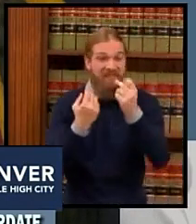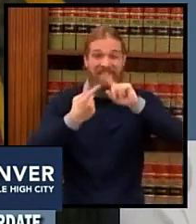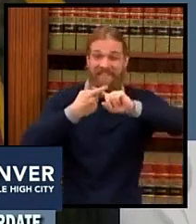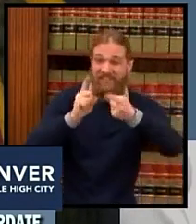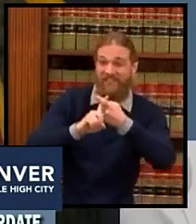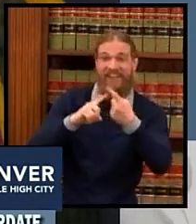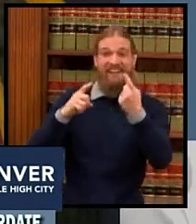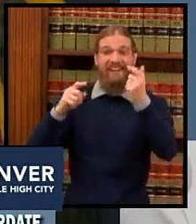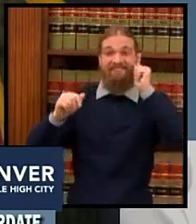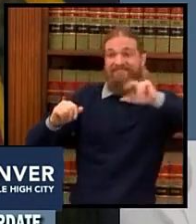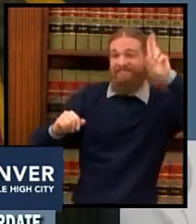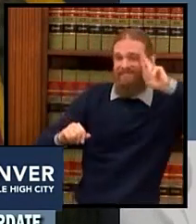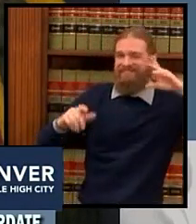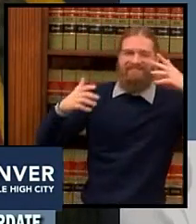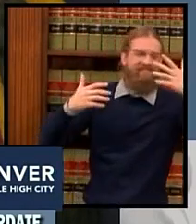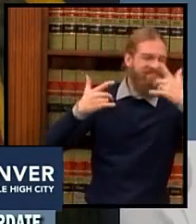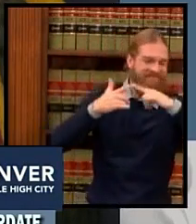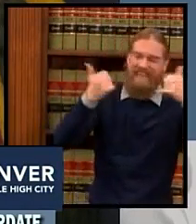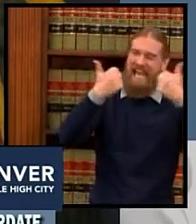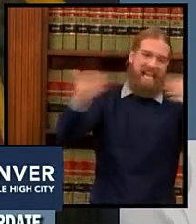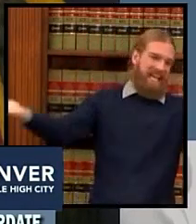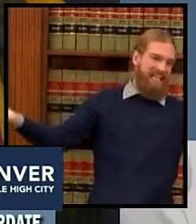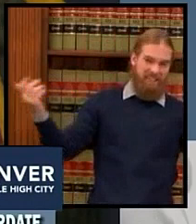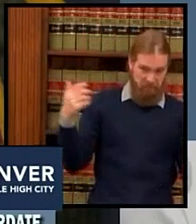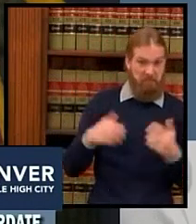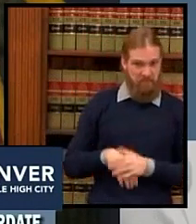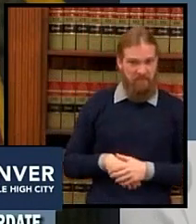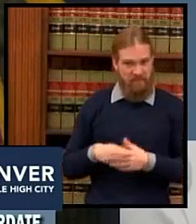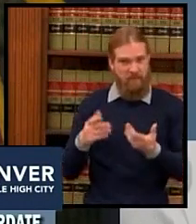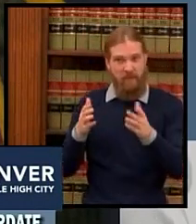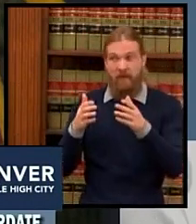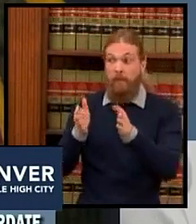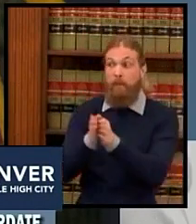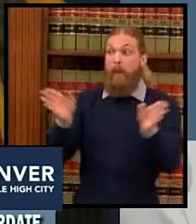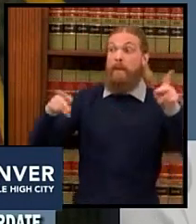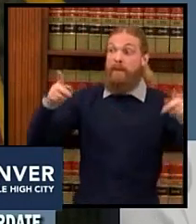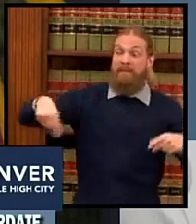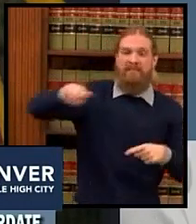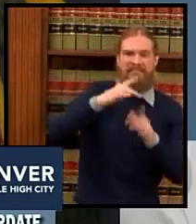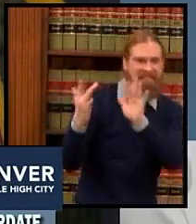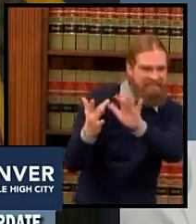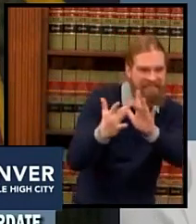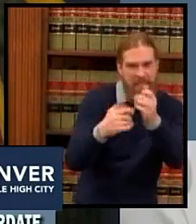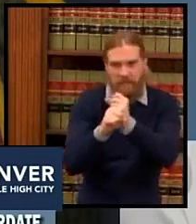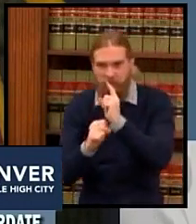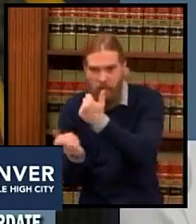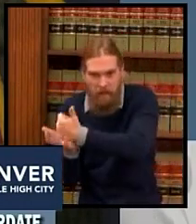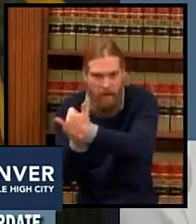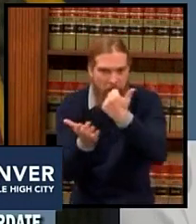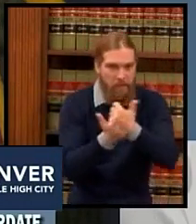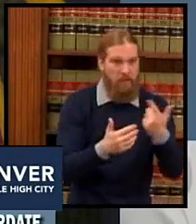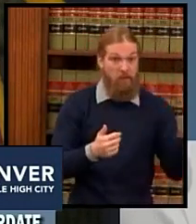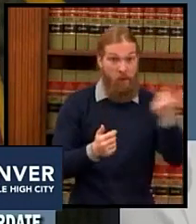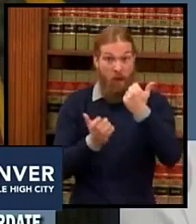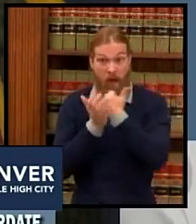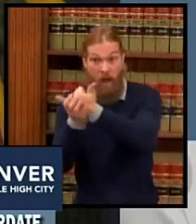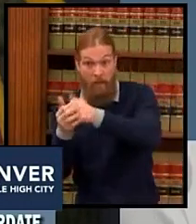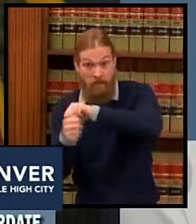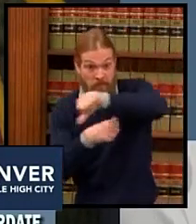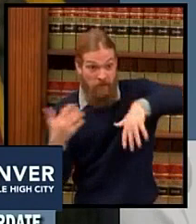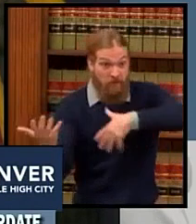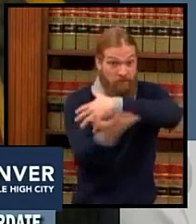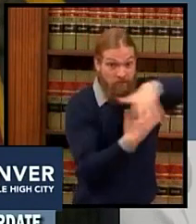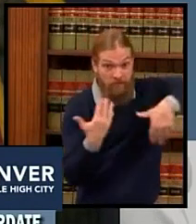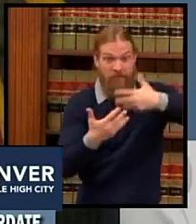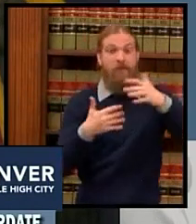to the general public and again move everyone to a place of health and more freedom under this